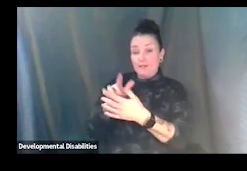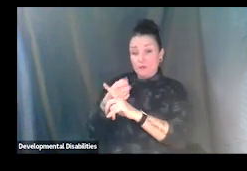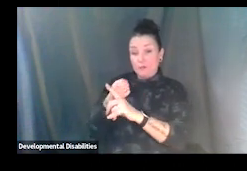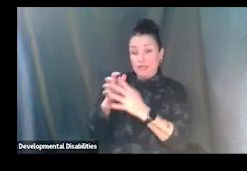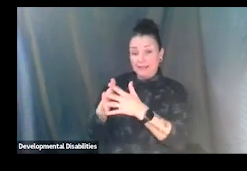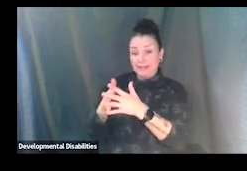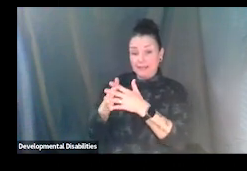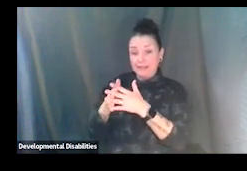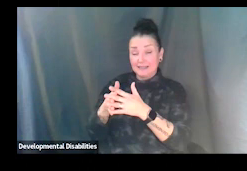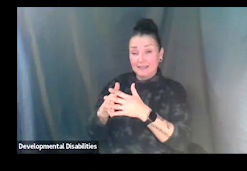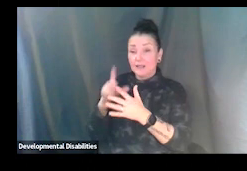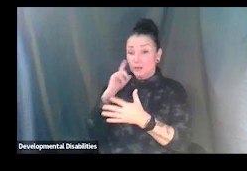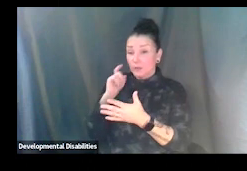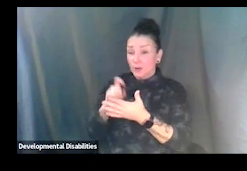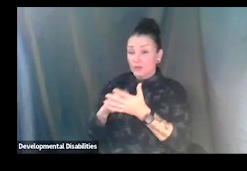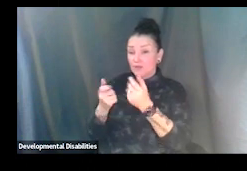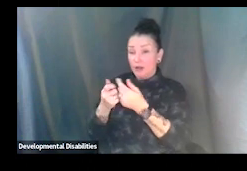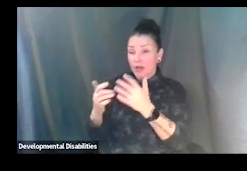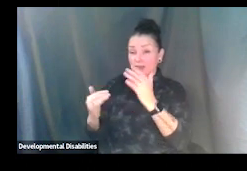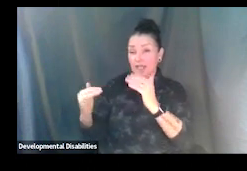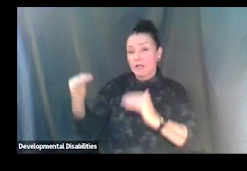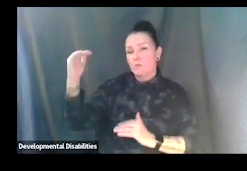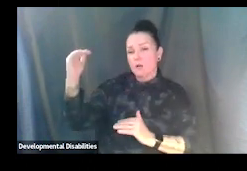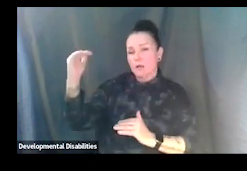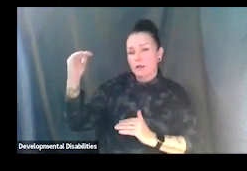that shouldn't exist, but they do.